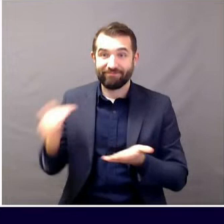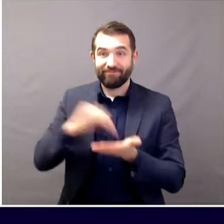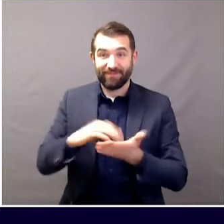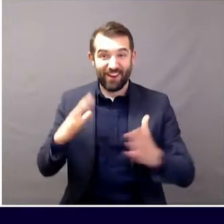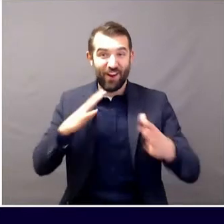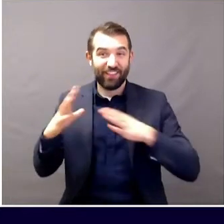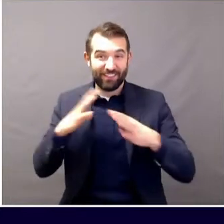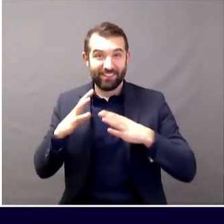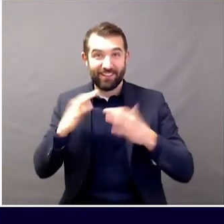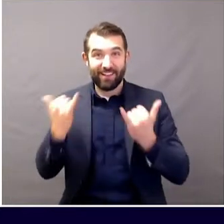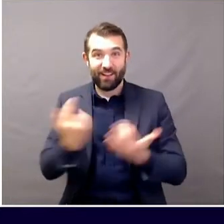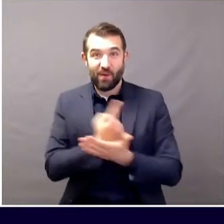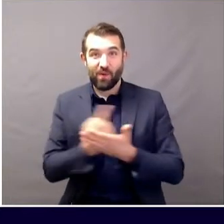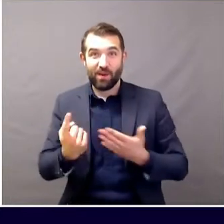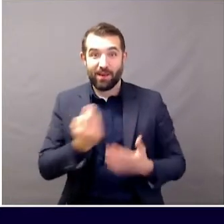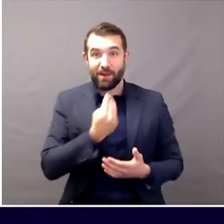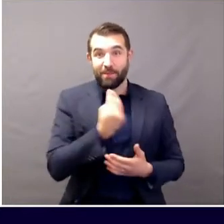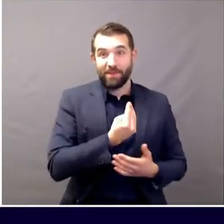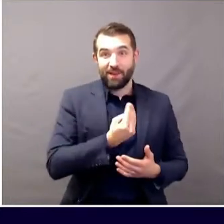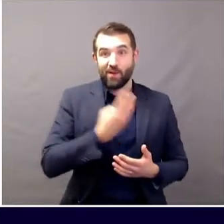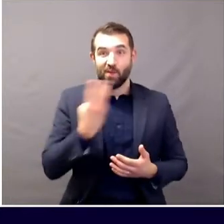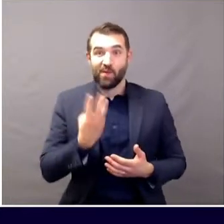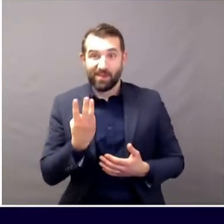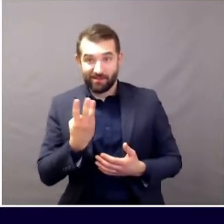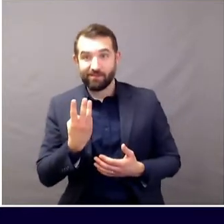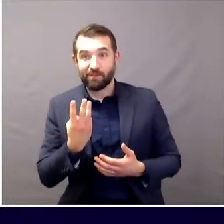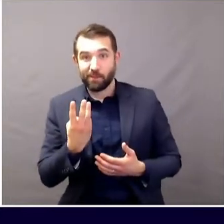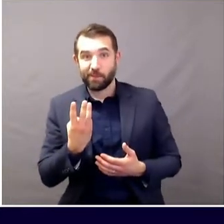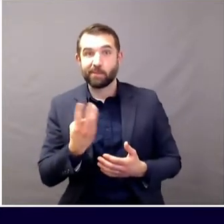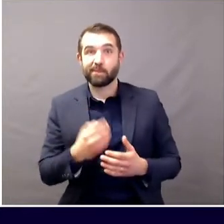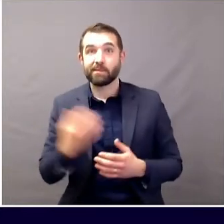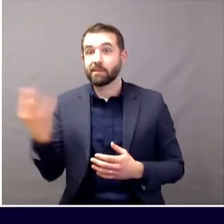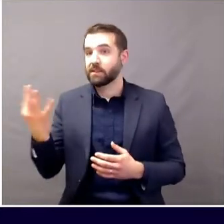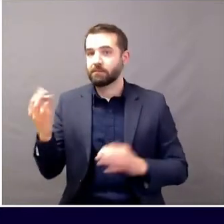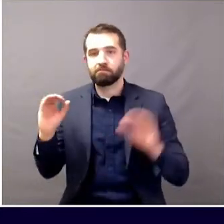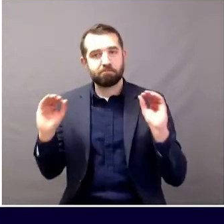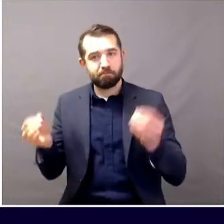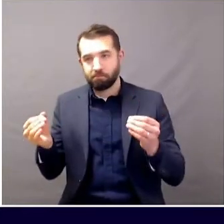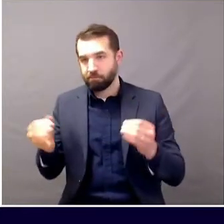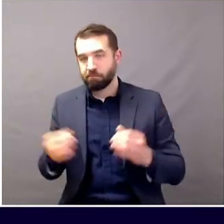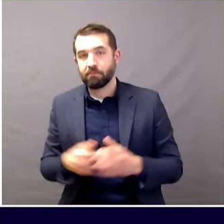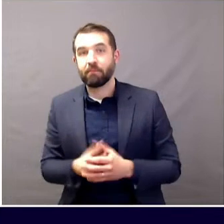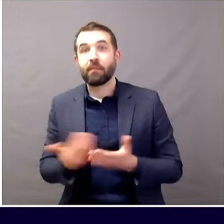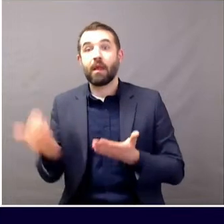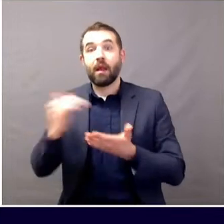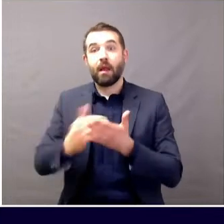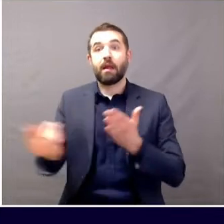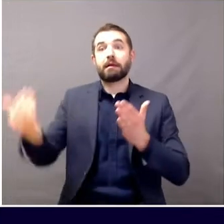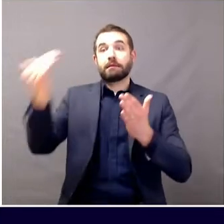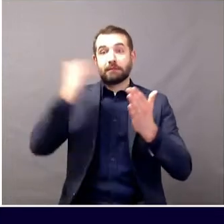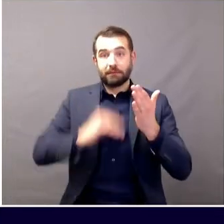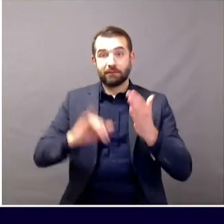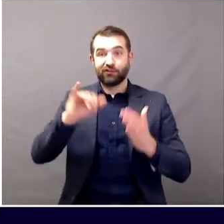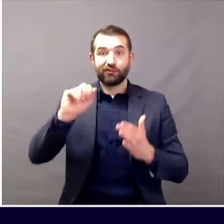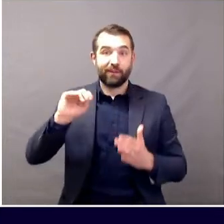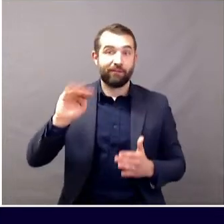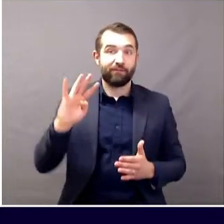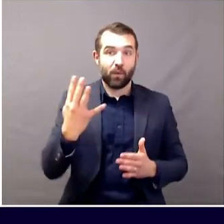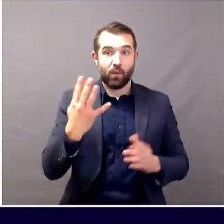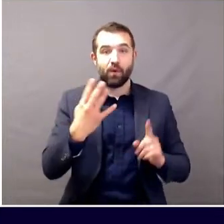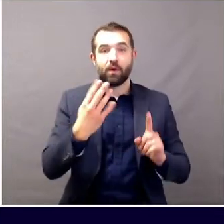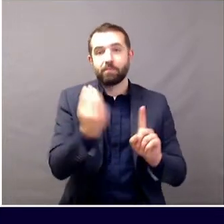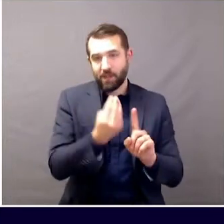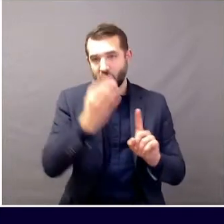week, not just today, but Wednesday, not being with you on Friday, but resuming in the brand new year with these updates and